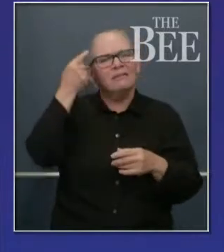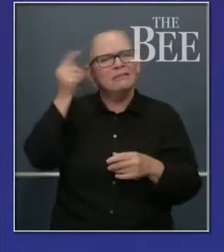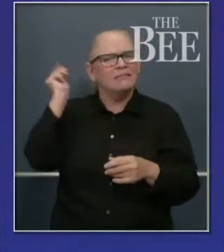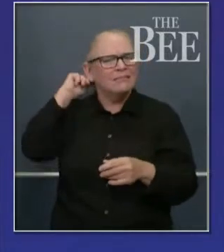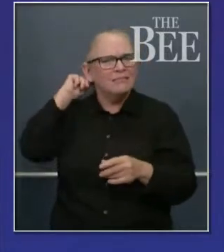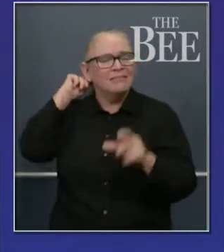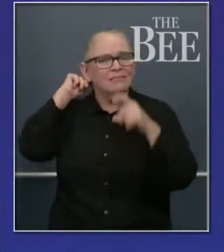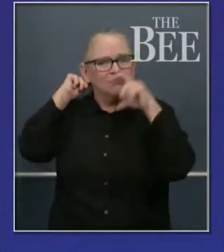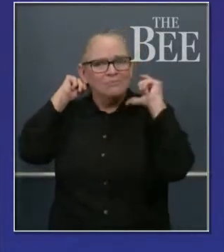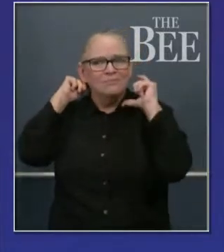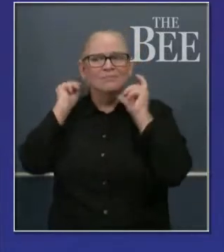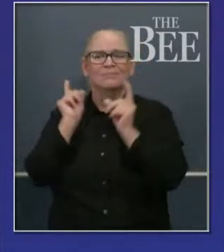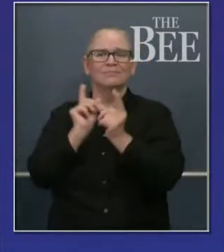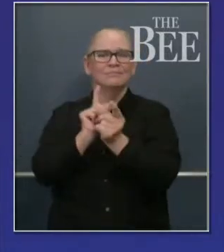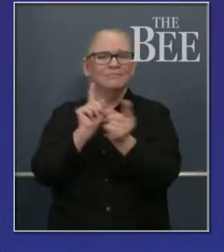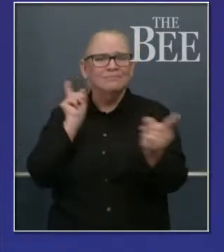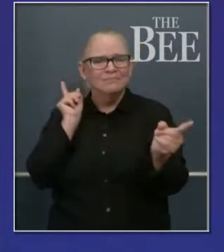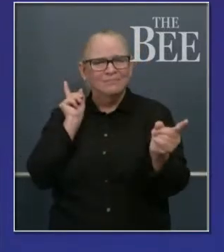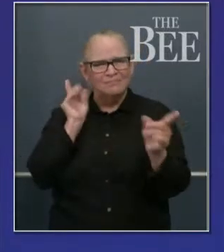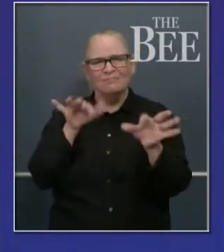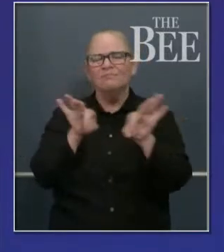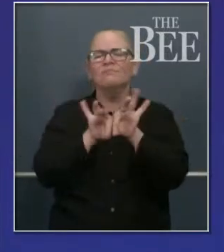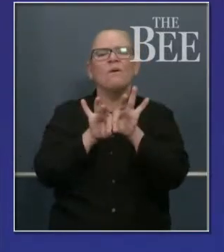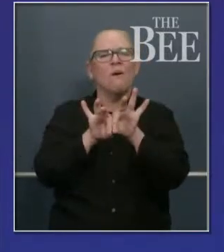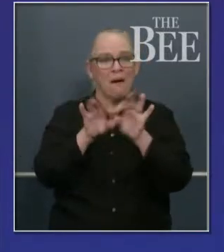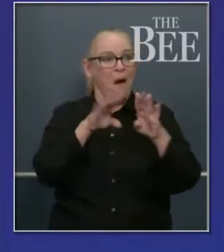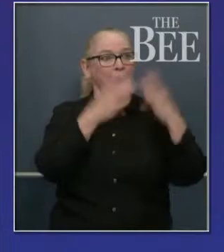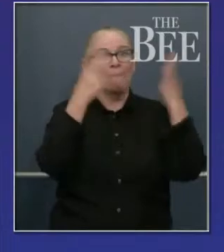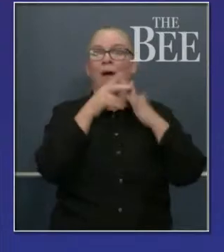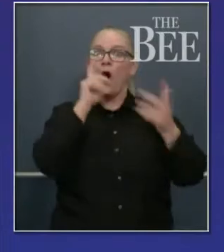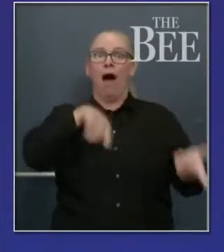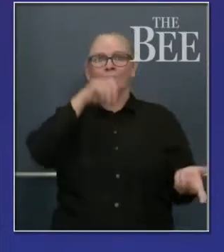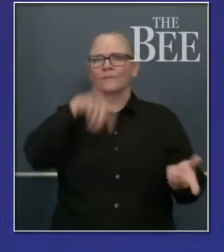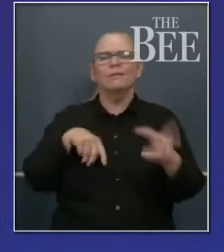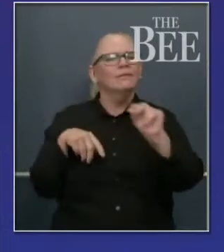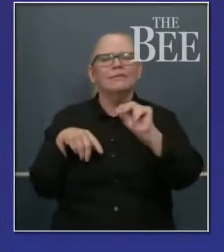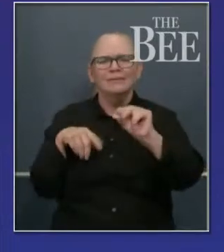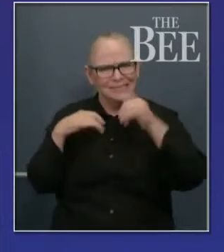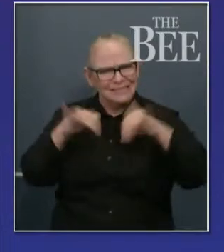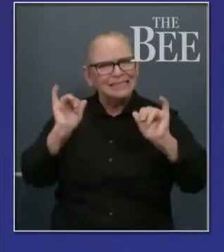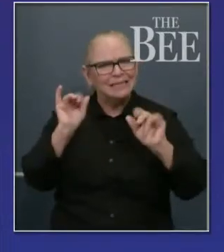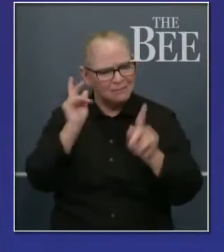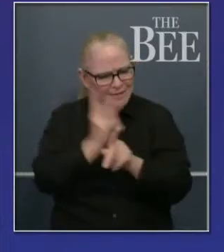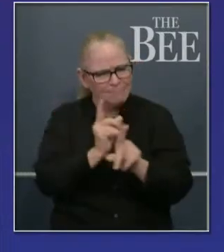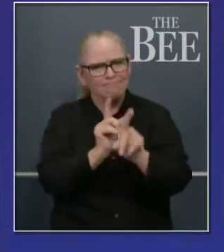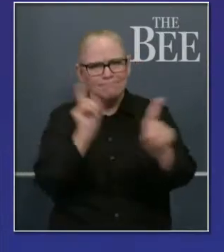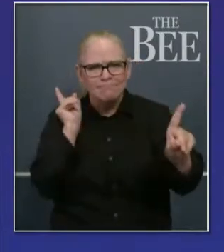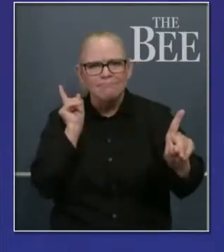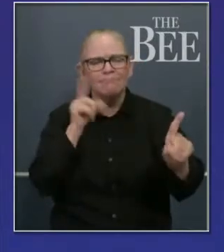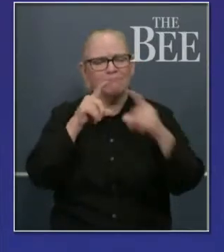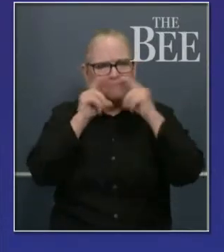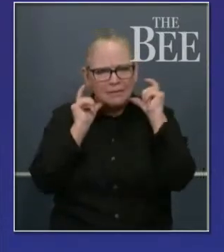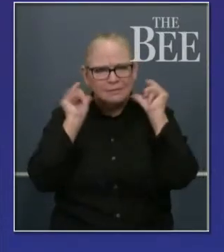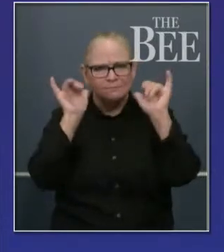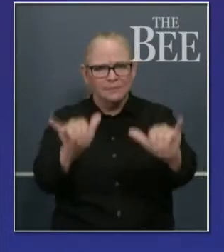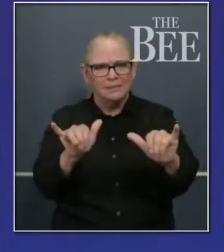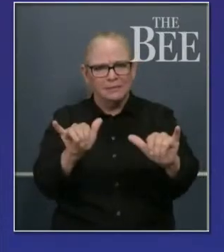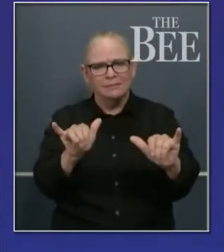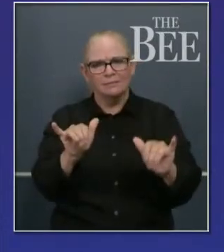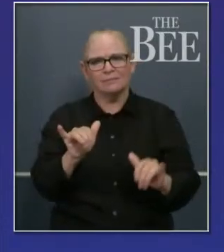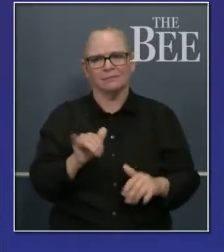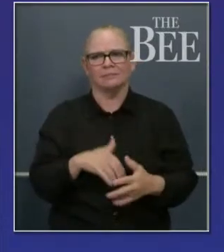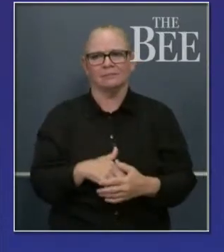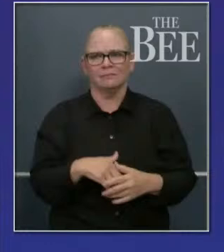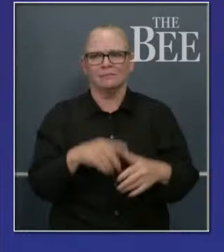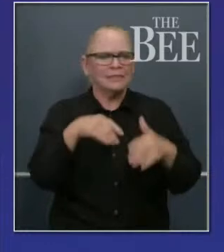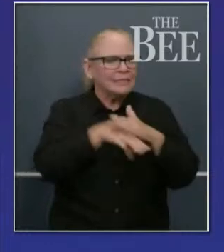That's why the mask wearing is so foundational, and maintaining your proximity to others in a way that's safe as it relates to mitigating the spread